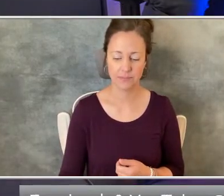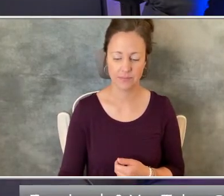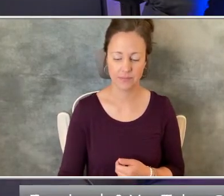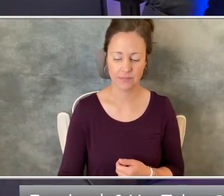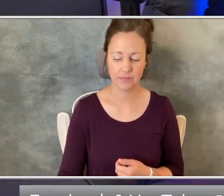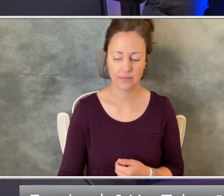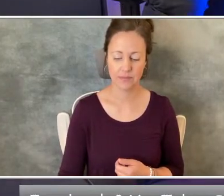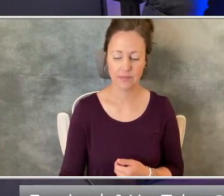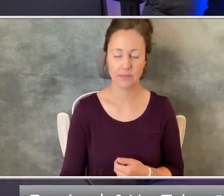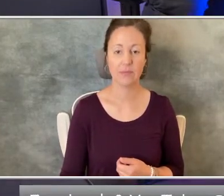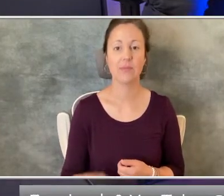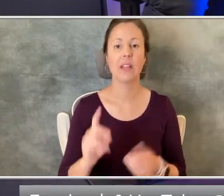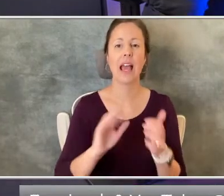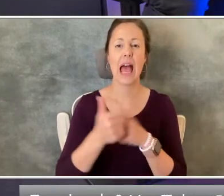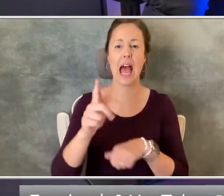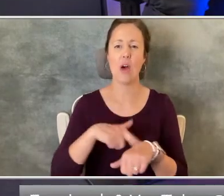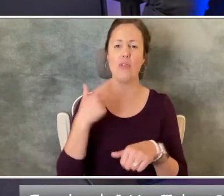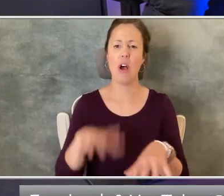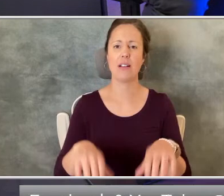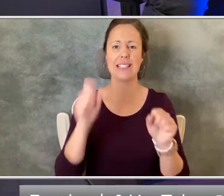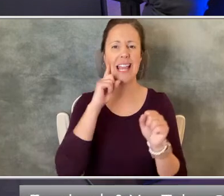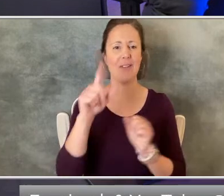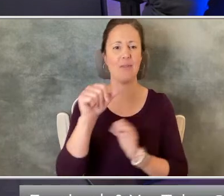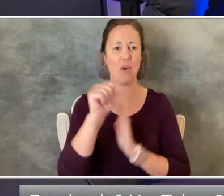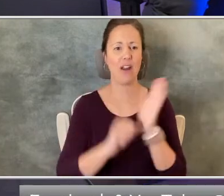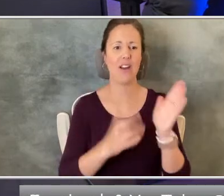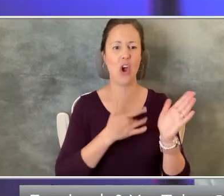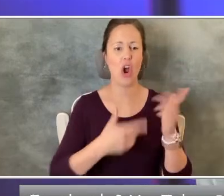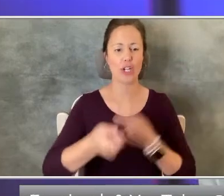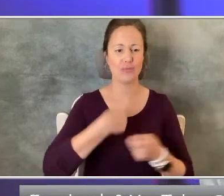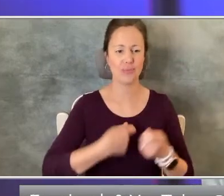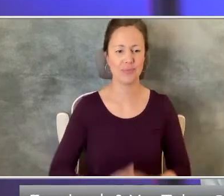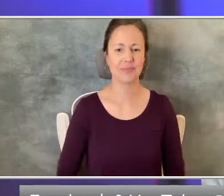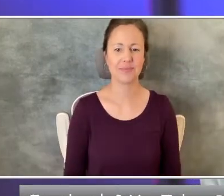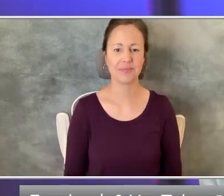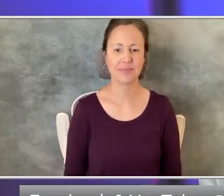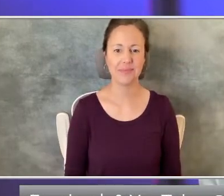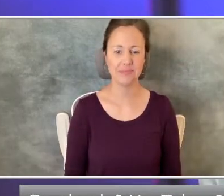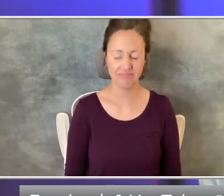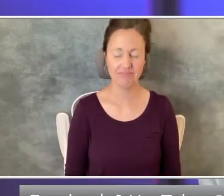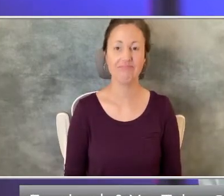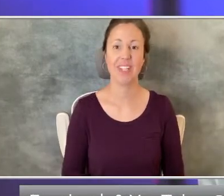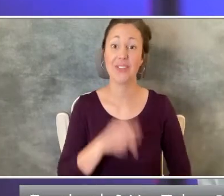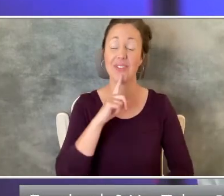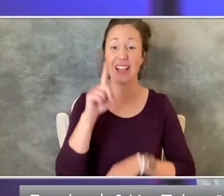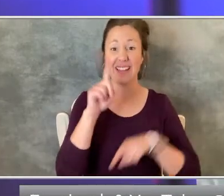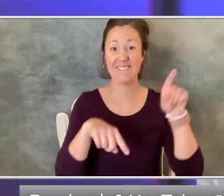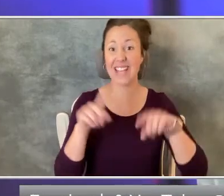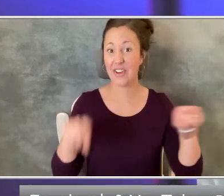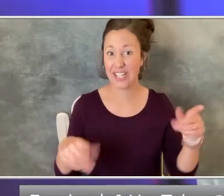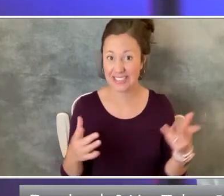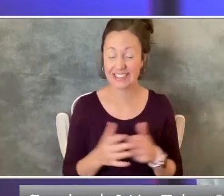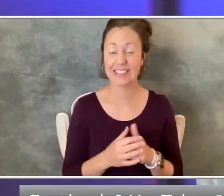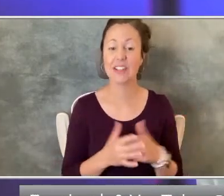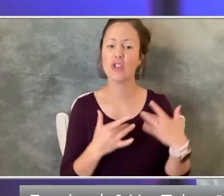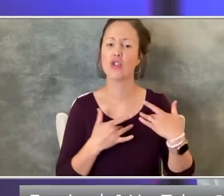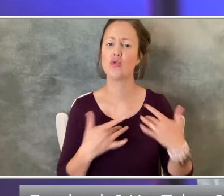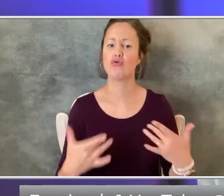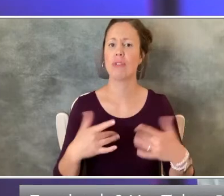take to perform a heart transplant? Well, of course it varies. It usually depends on whether or not the person's